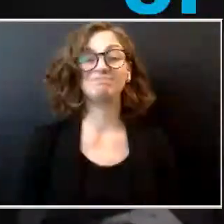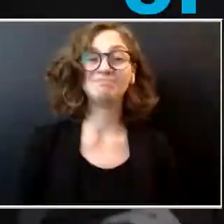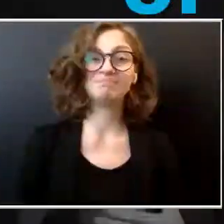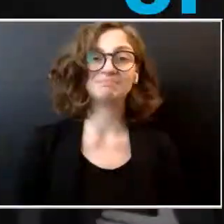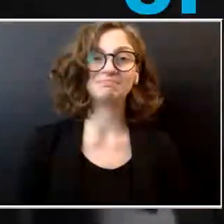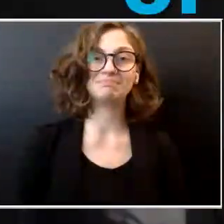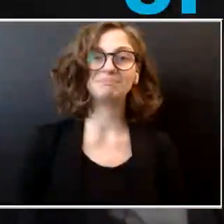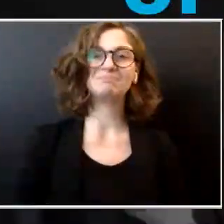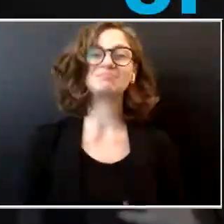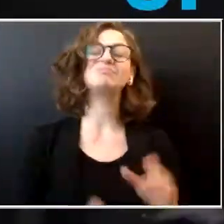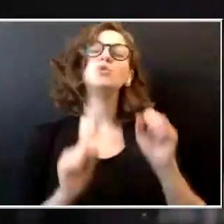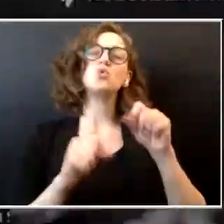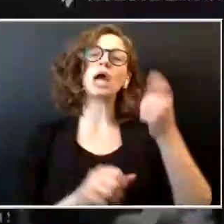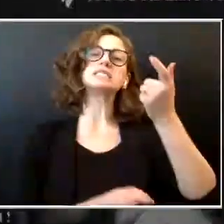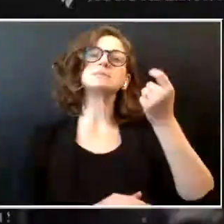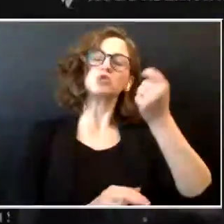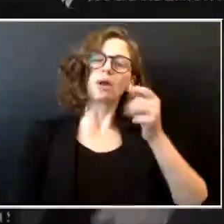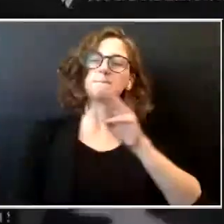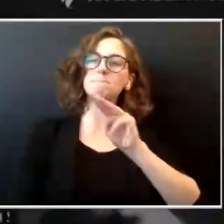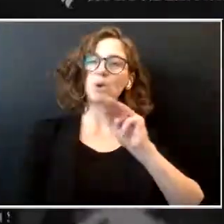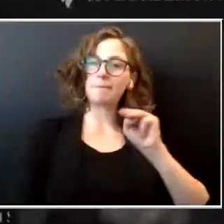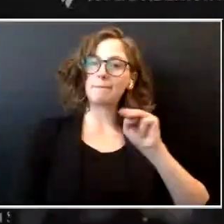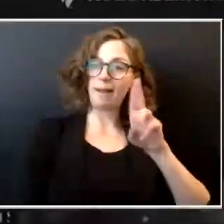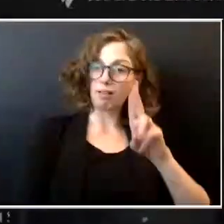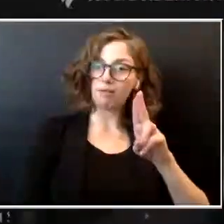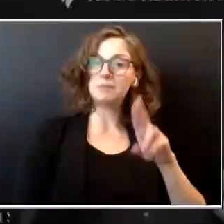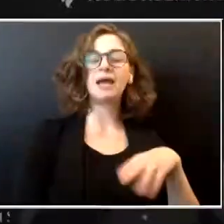Subscribe to our morning medical update and Open